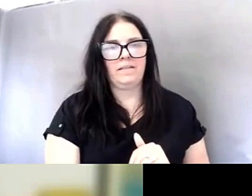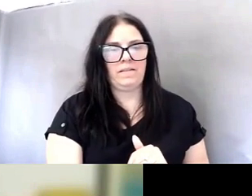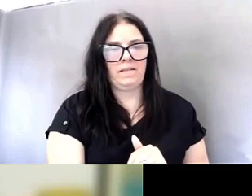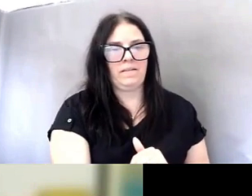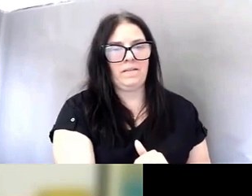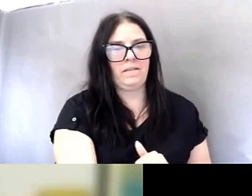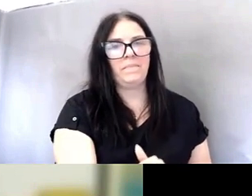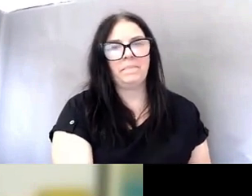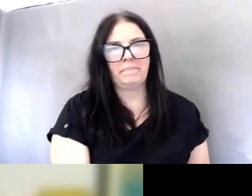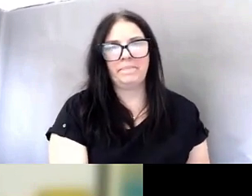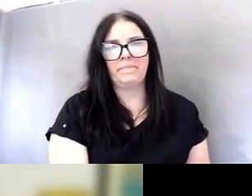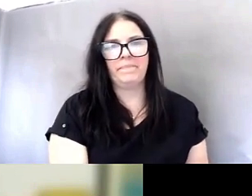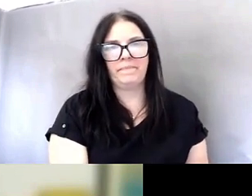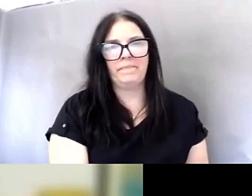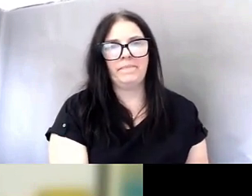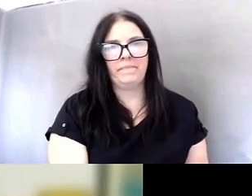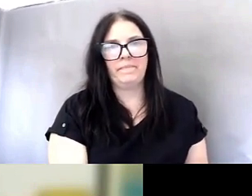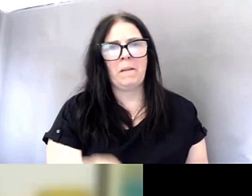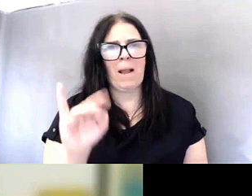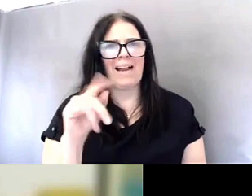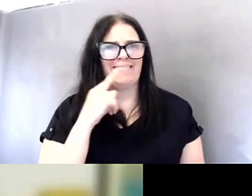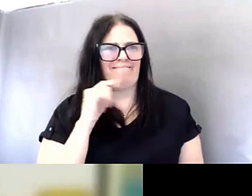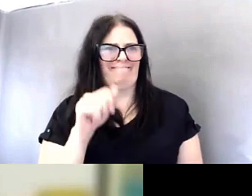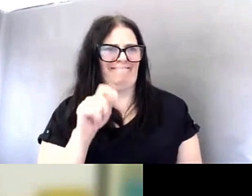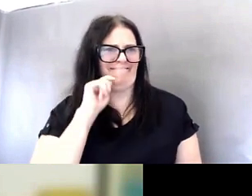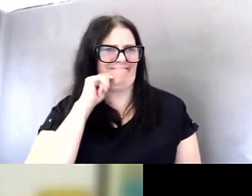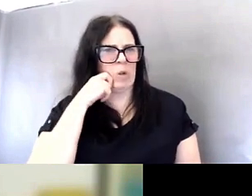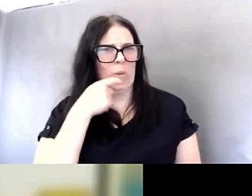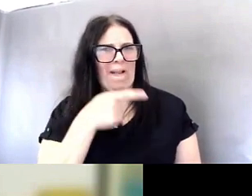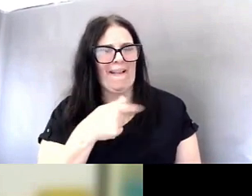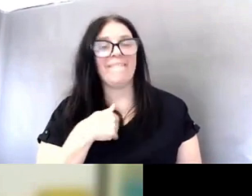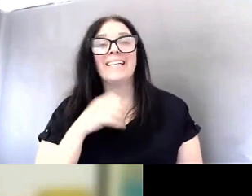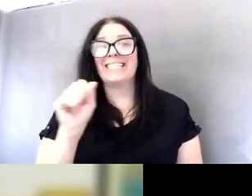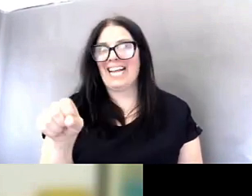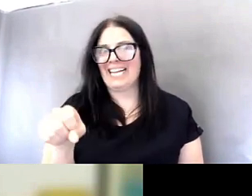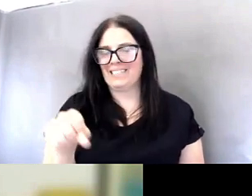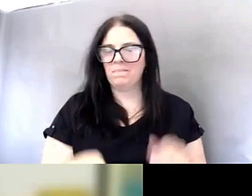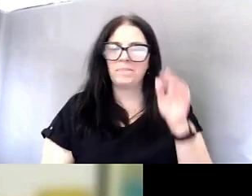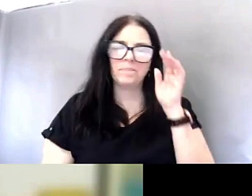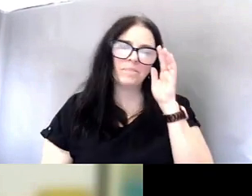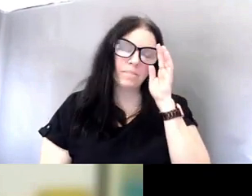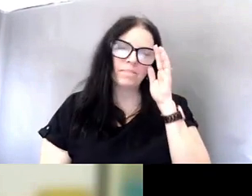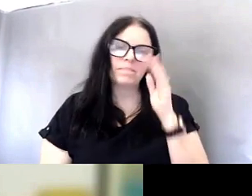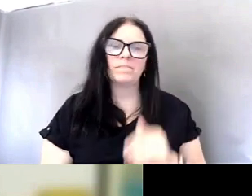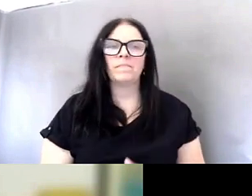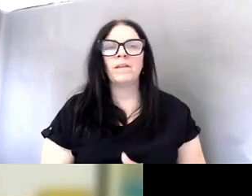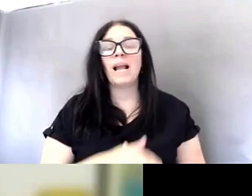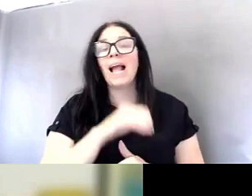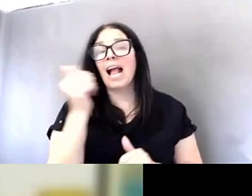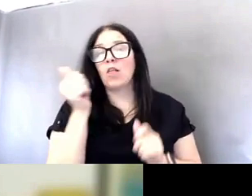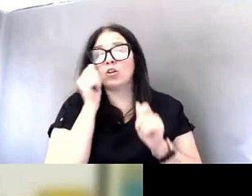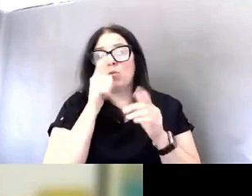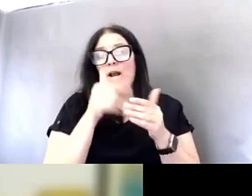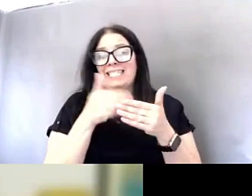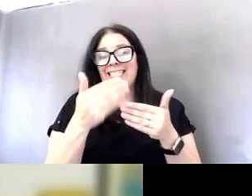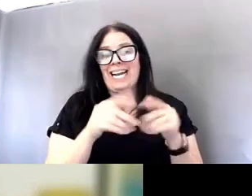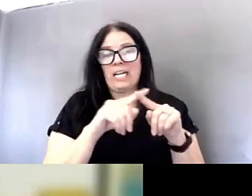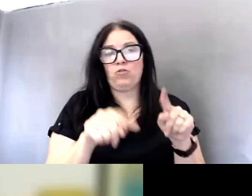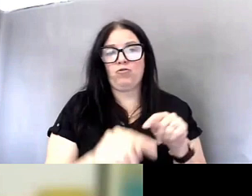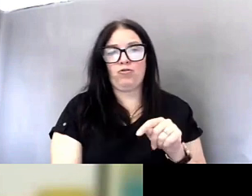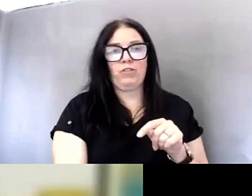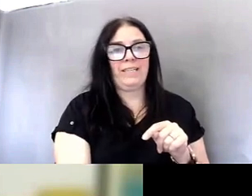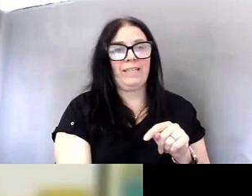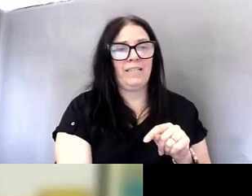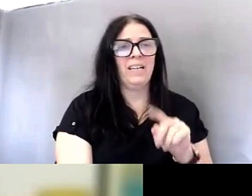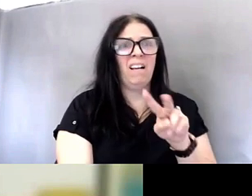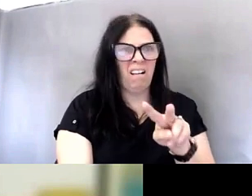Fantastic. Yes. All right. Another surprise in the next screen. This falls into the it's